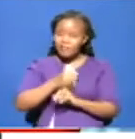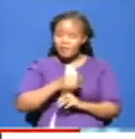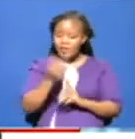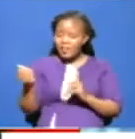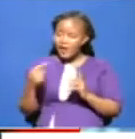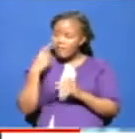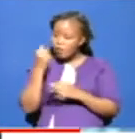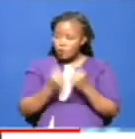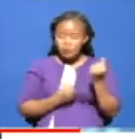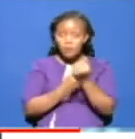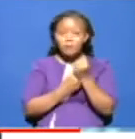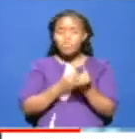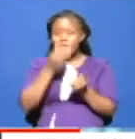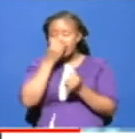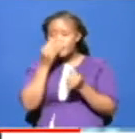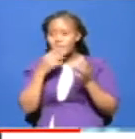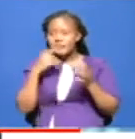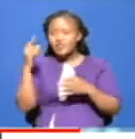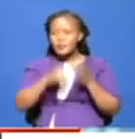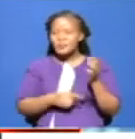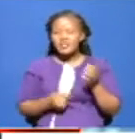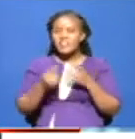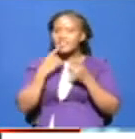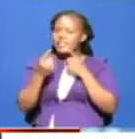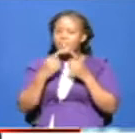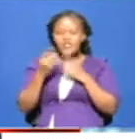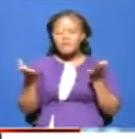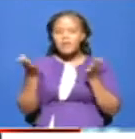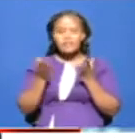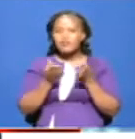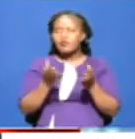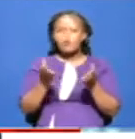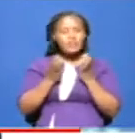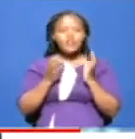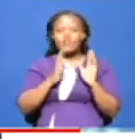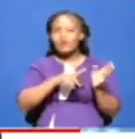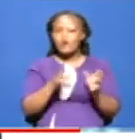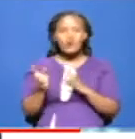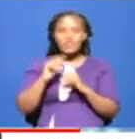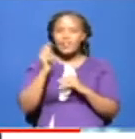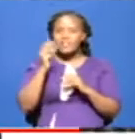President William Samoei Ruto said that the speech did not capture the needs of ordinary Kenyans.